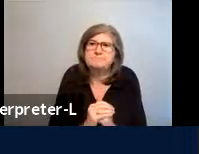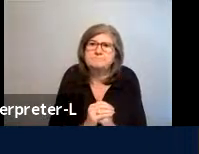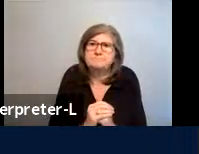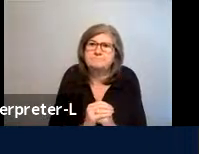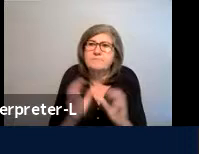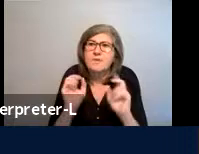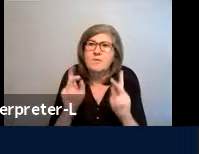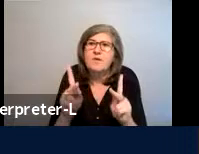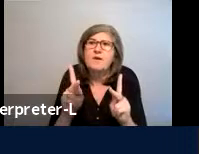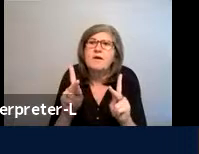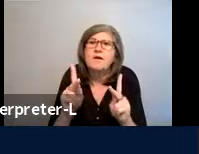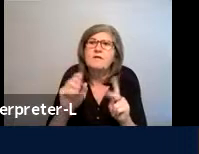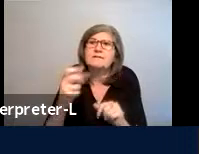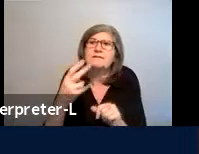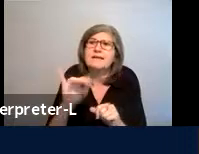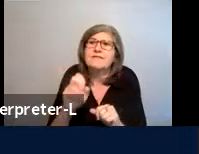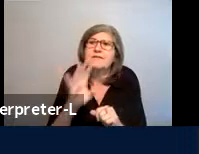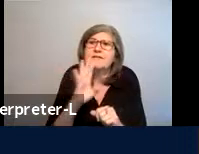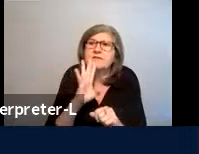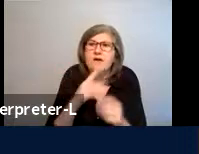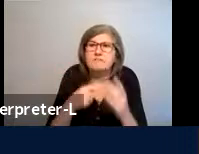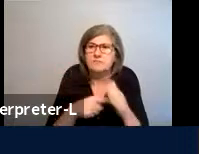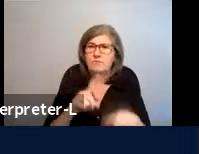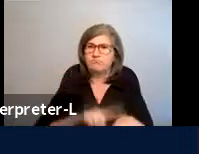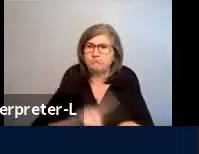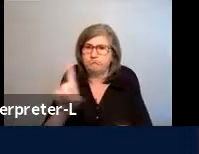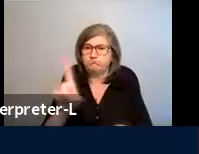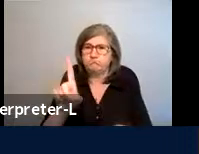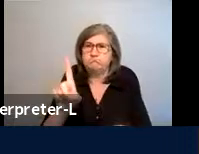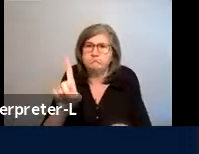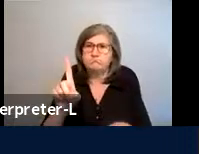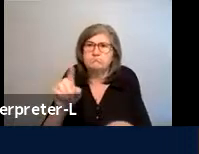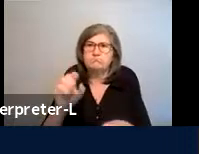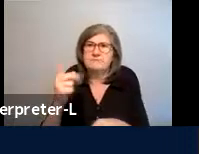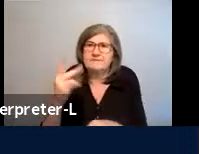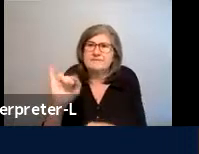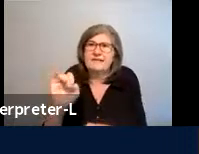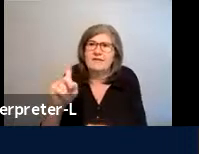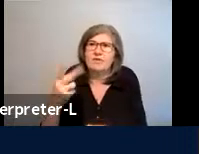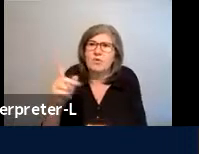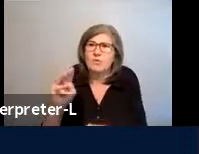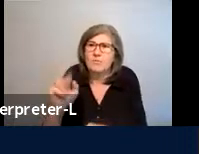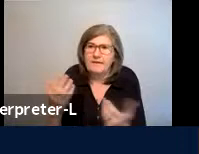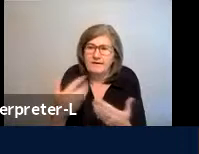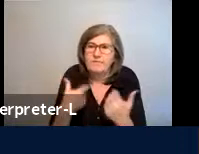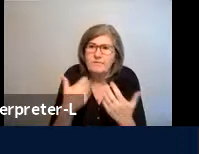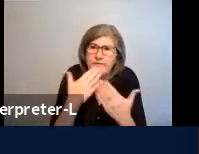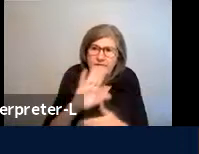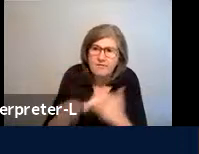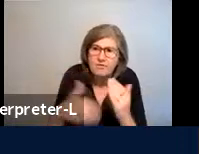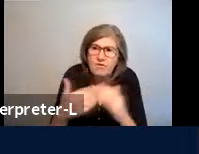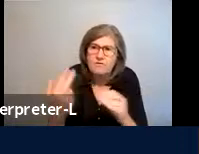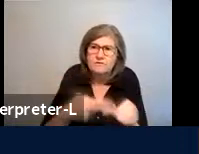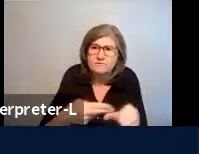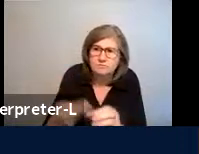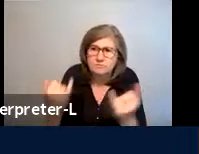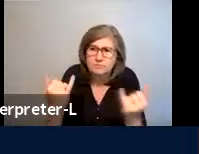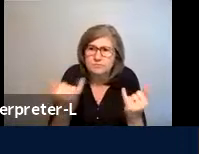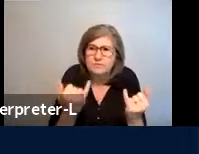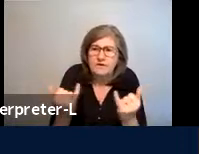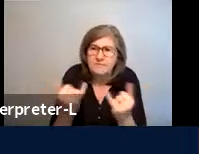All right, well, I have 1 o'clock. So Stephanie Coleman here. I just want to thank everybody for joining us